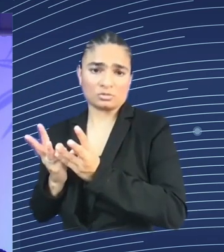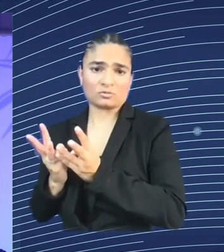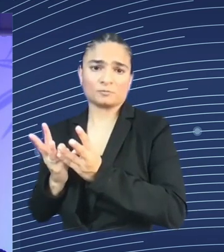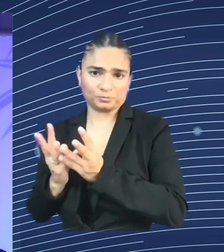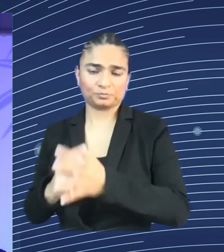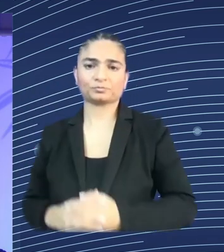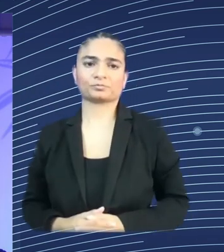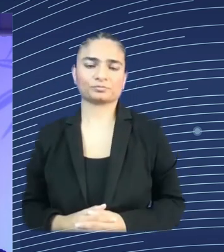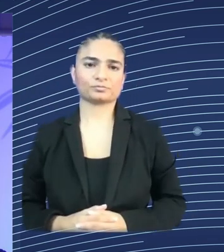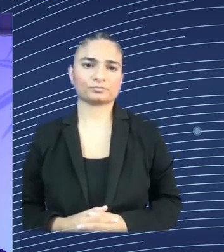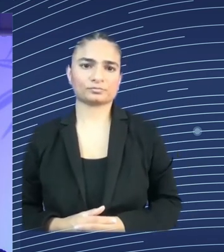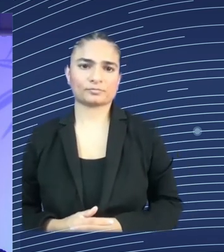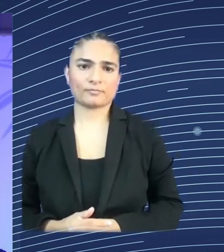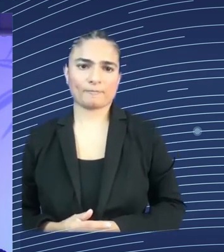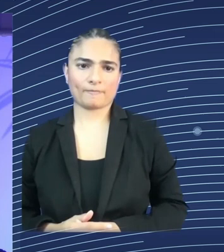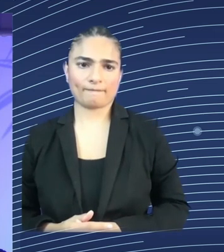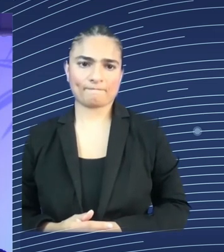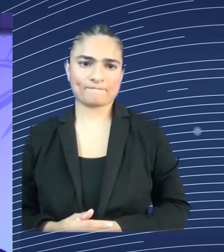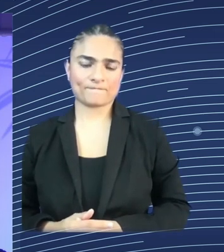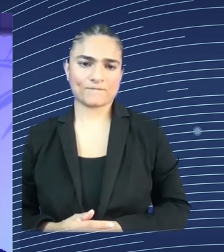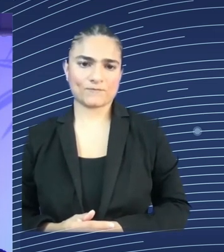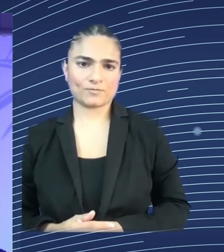exchange best practices and